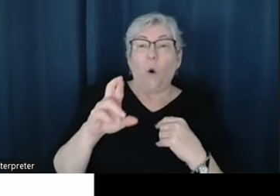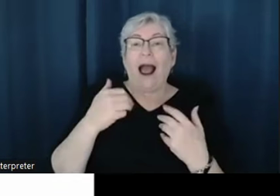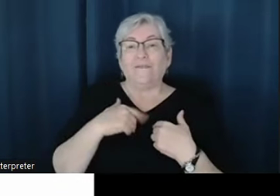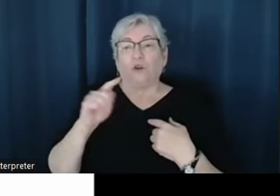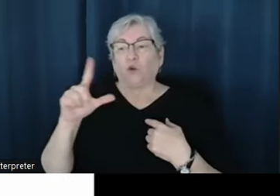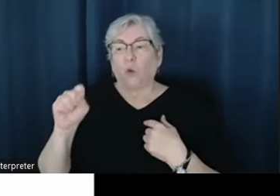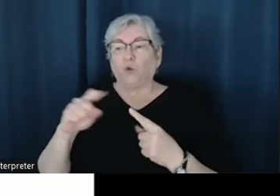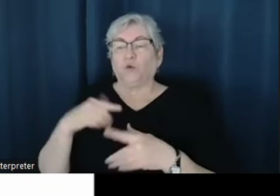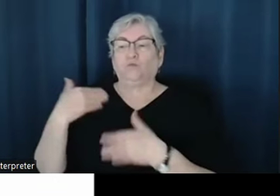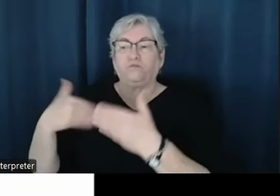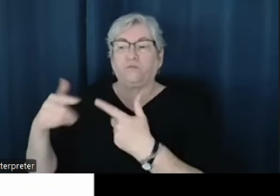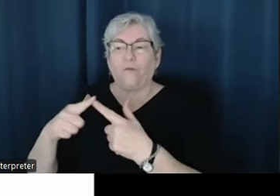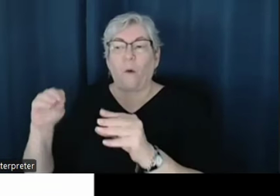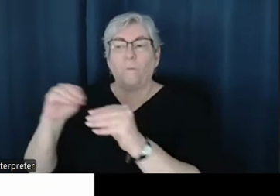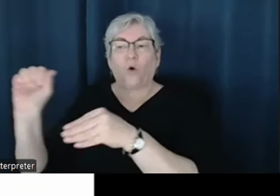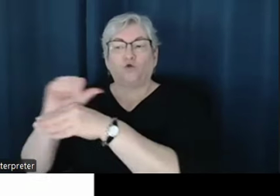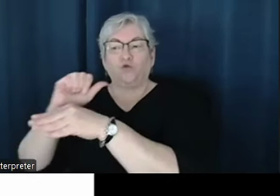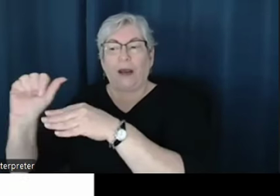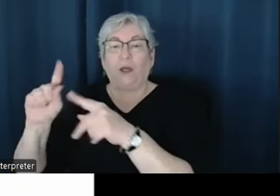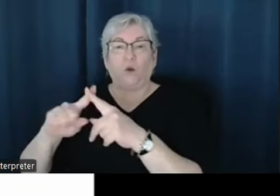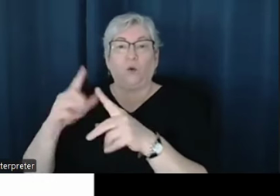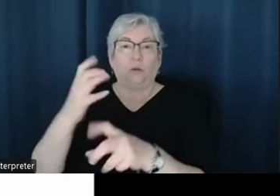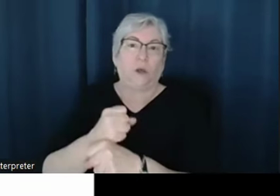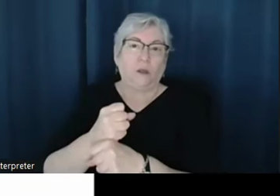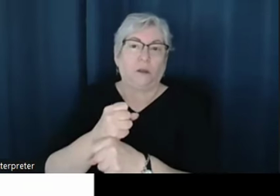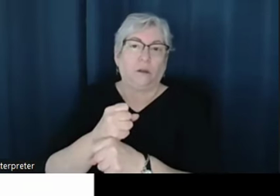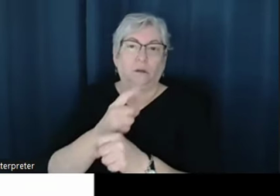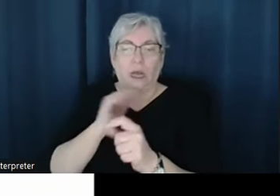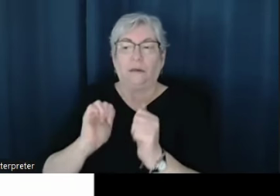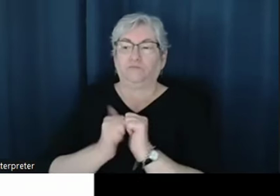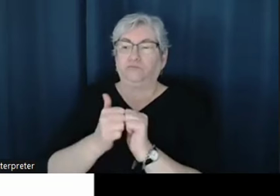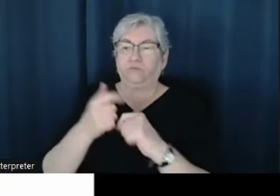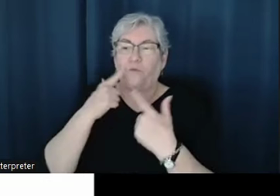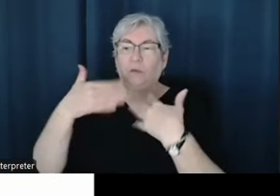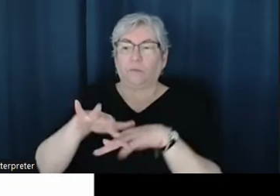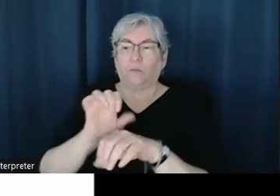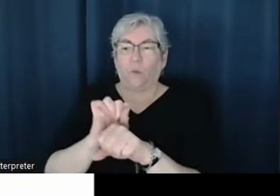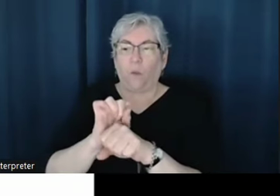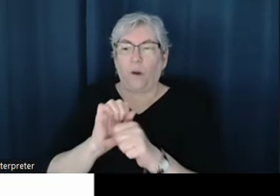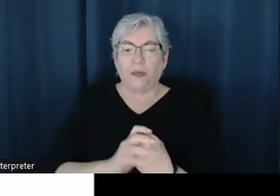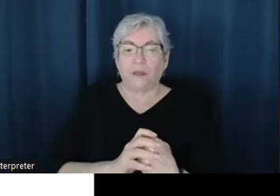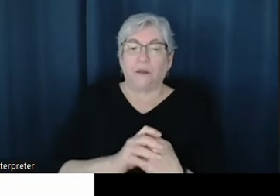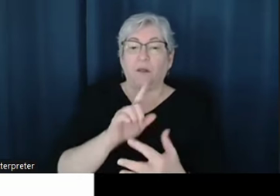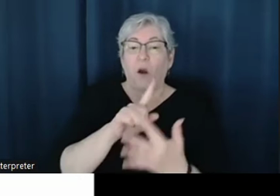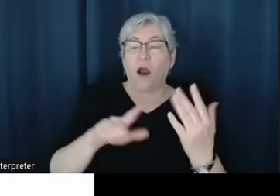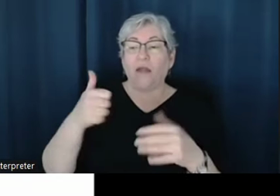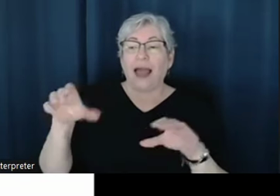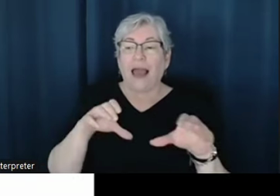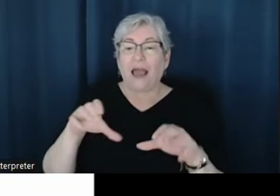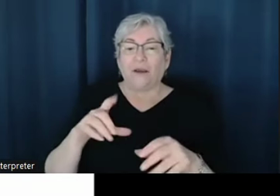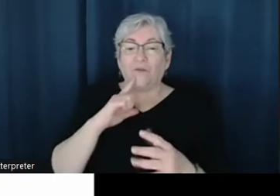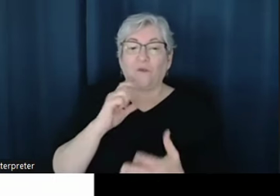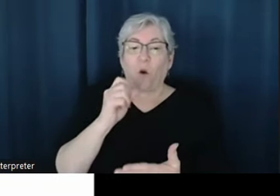to go on for further training to then get the competitive integrated employment. So these other activities that are the